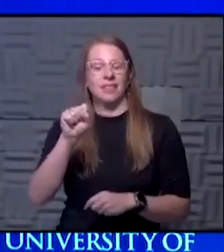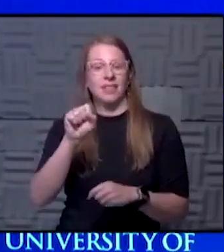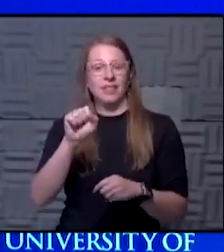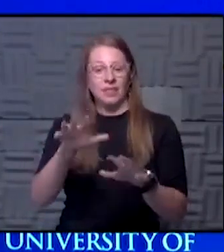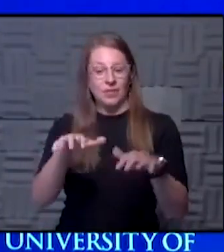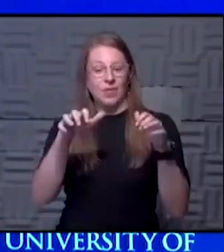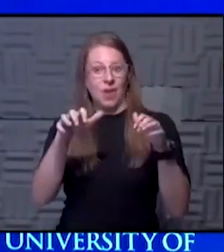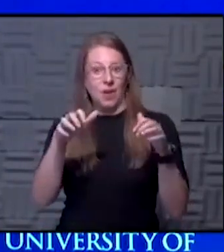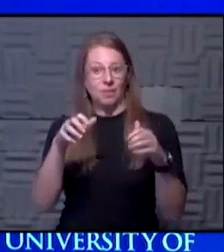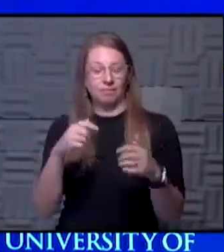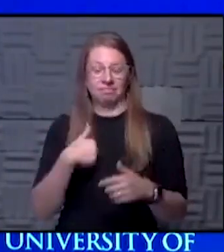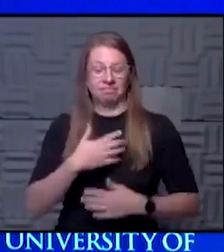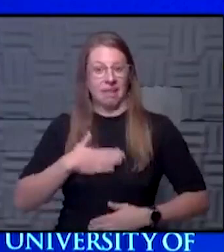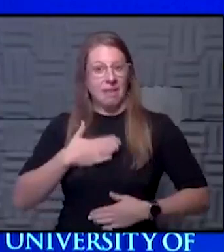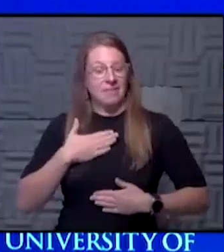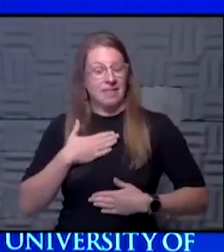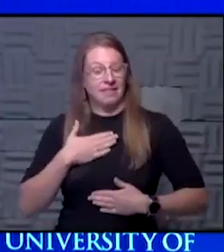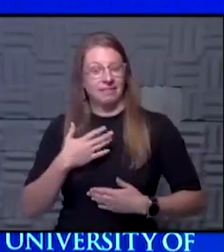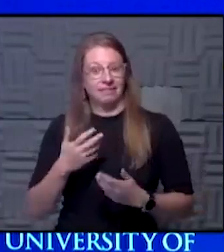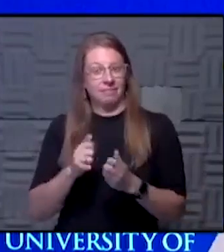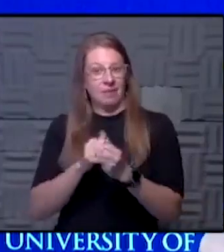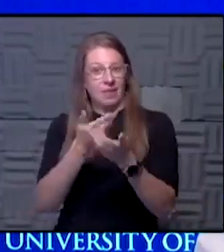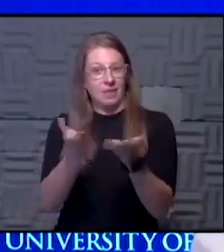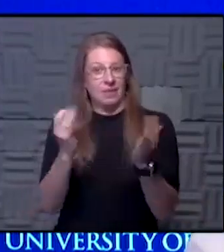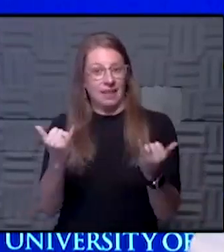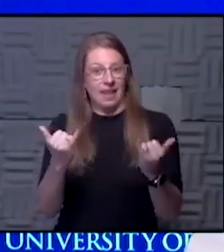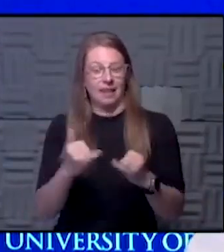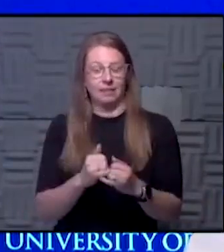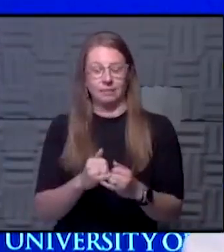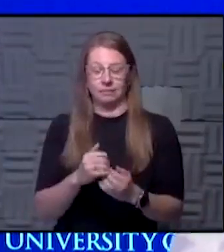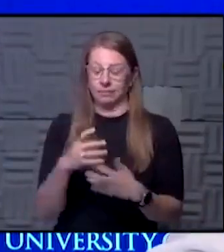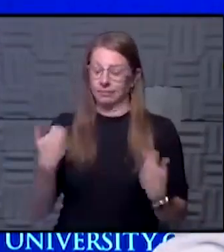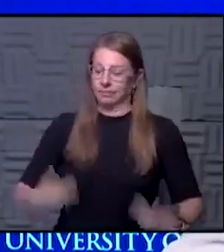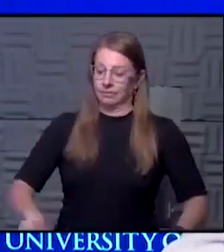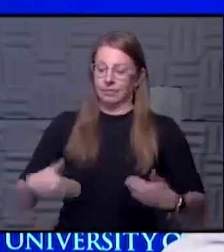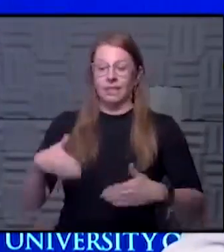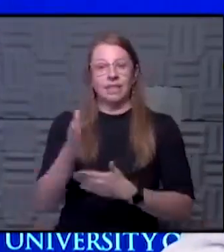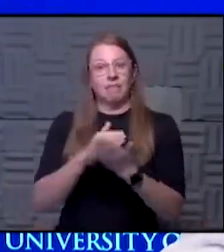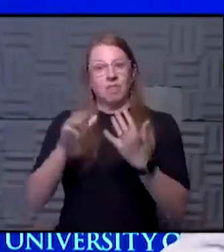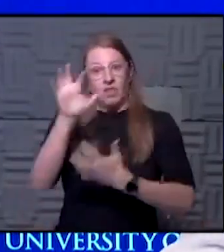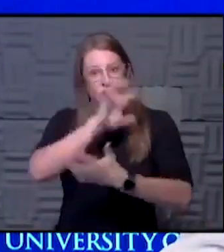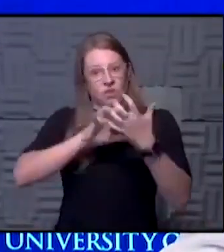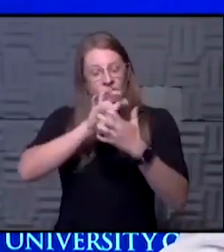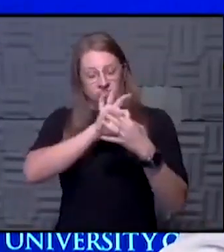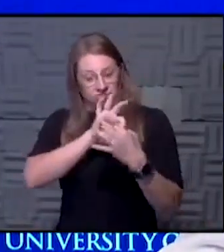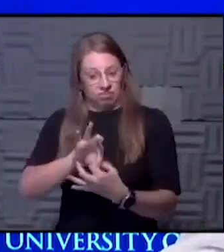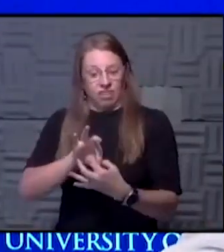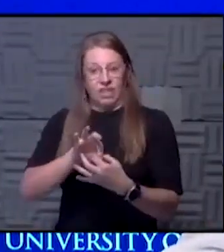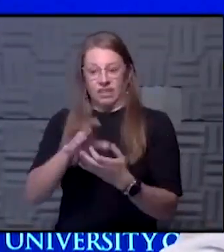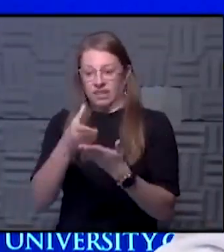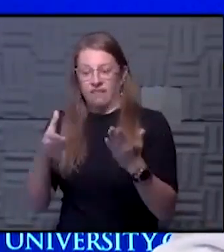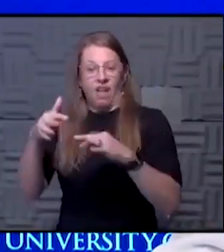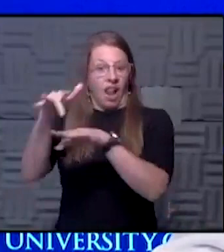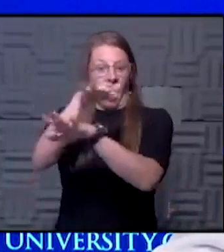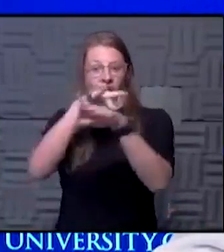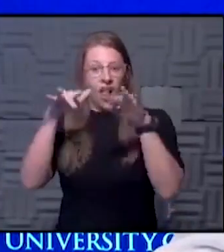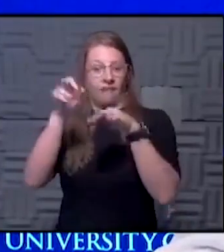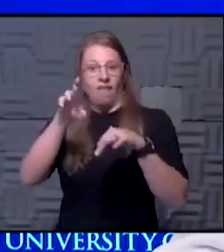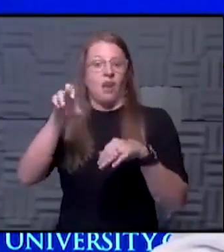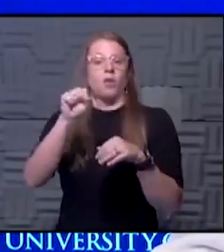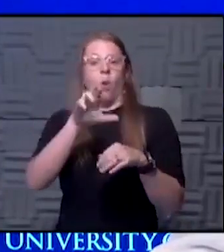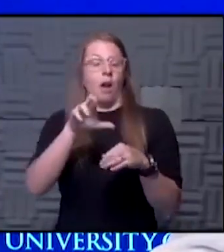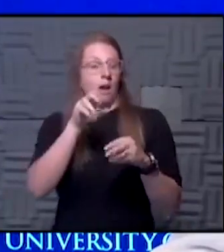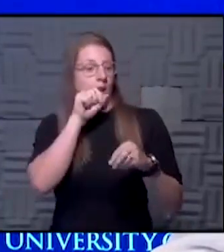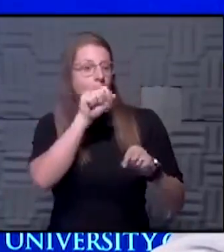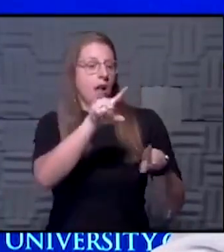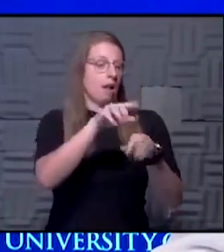you today. Man, has there been some confusion in the last 24 hours around whether or not stuff is airborne, not airborne,